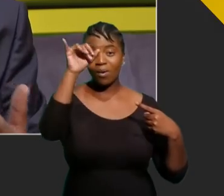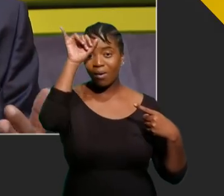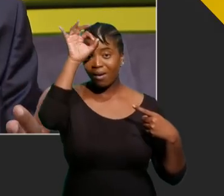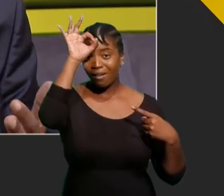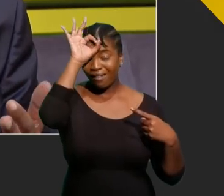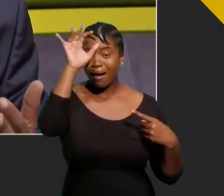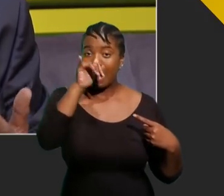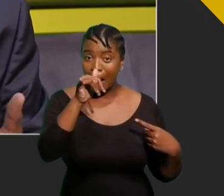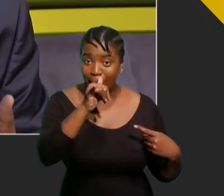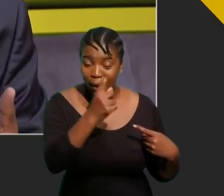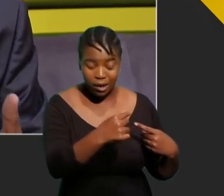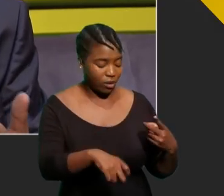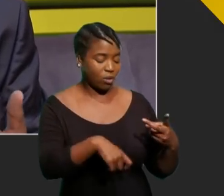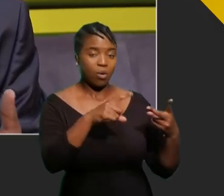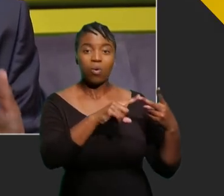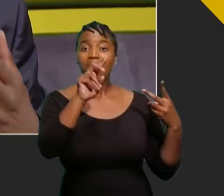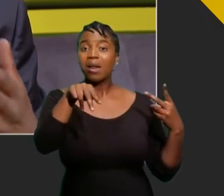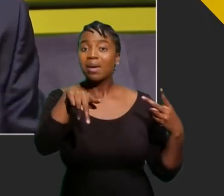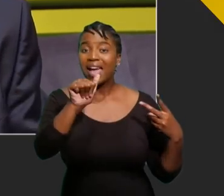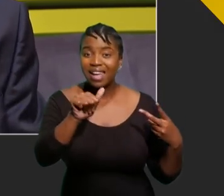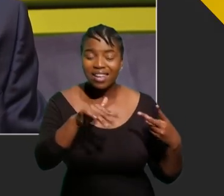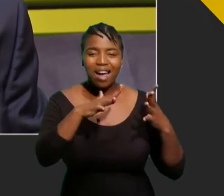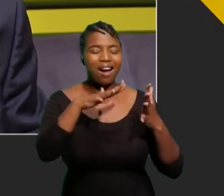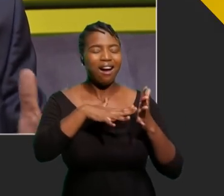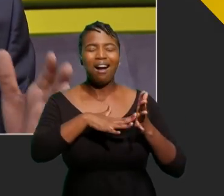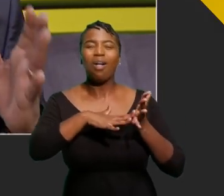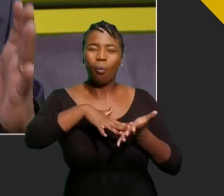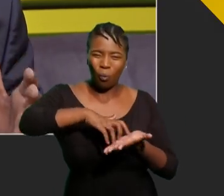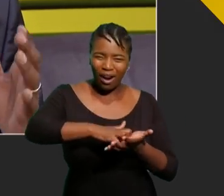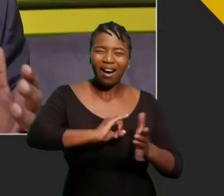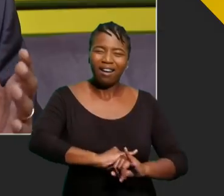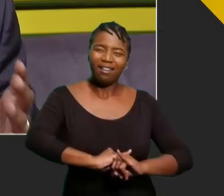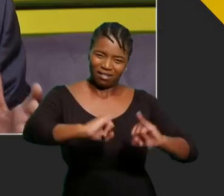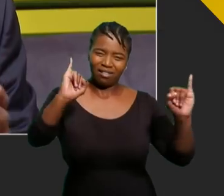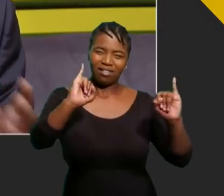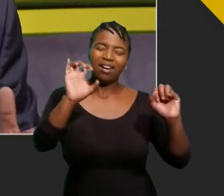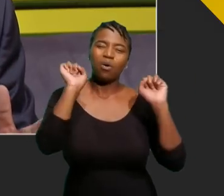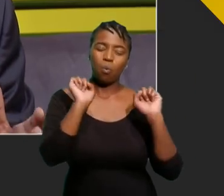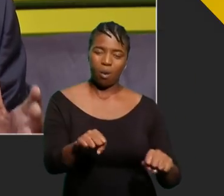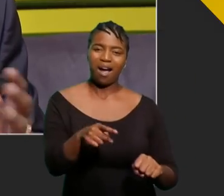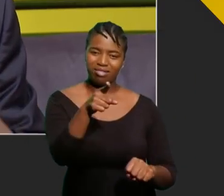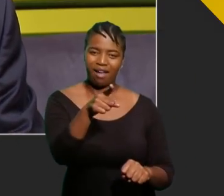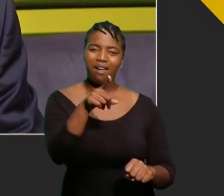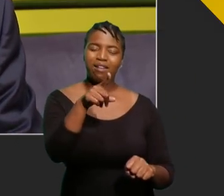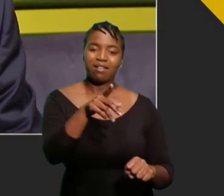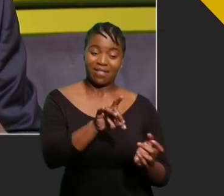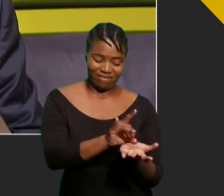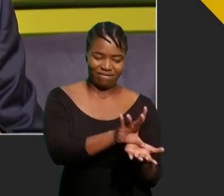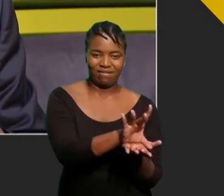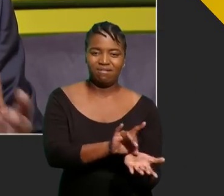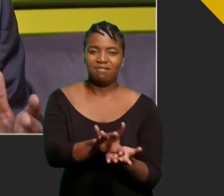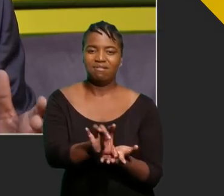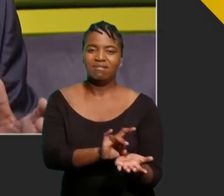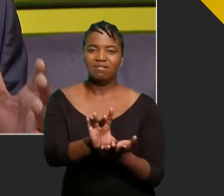investigations unit, your prosecuting authority were weakened. That is, strong people who used to work in those agencies were fired,